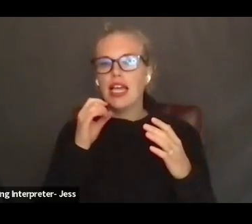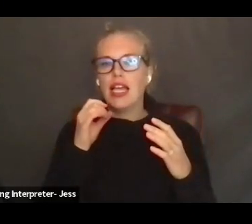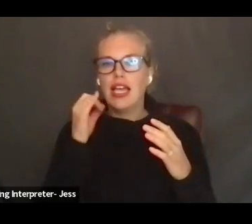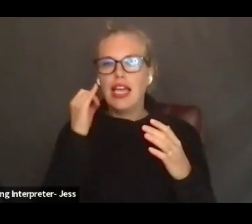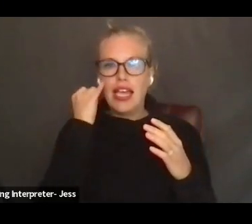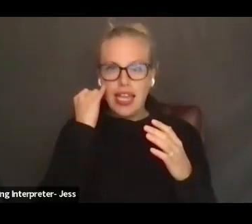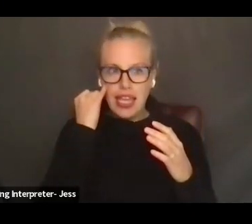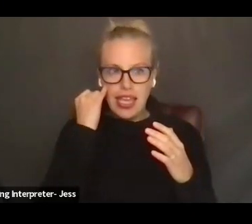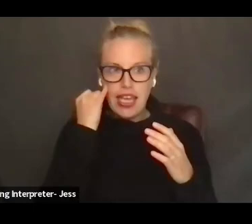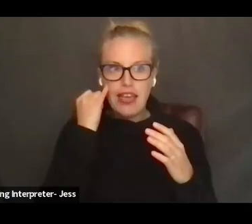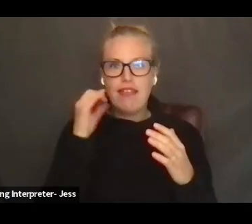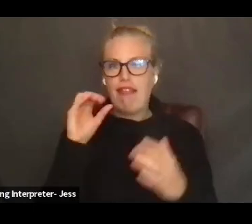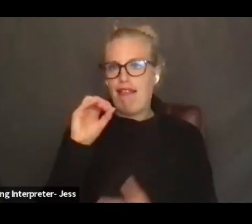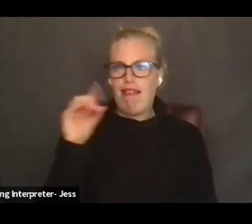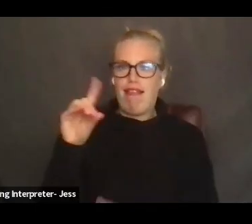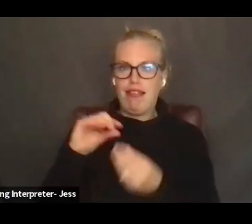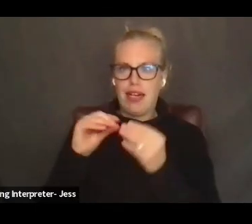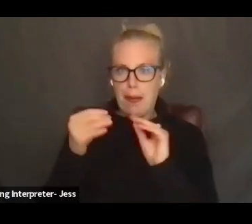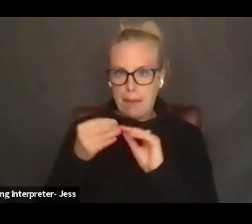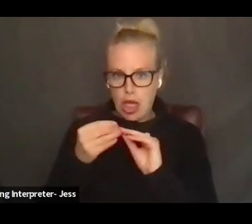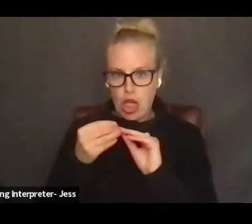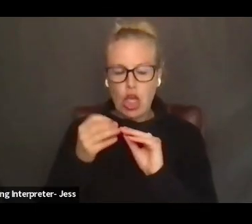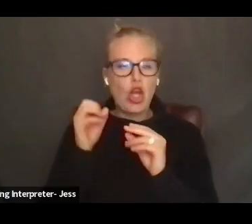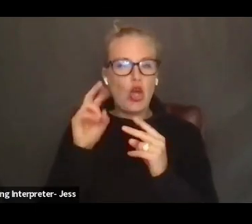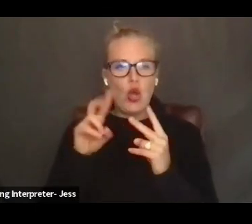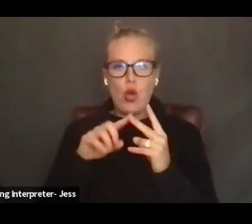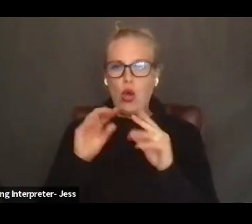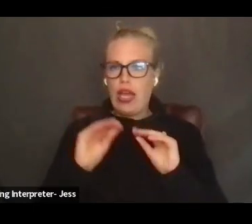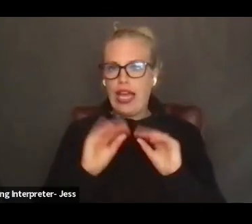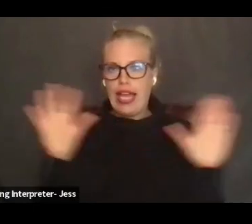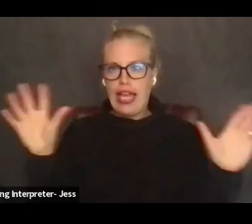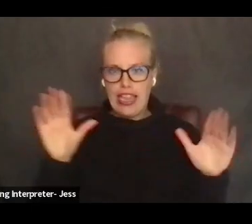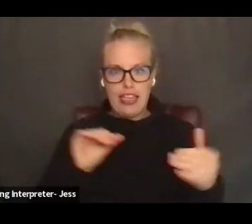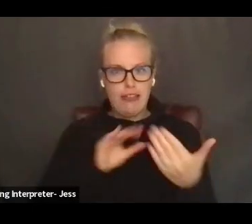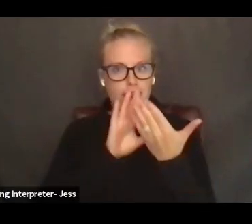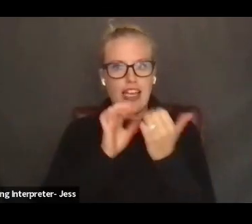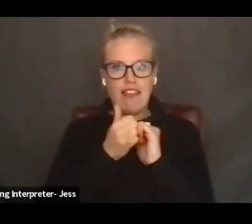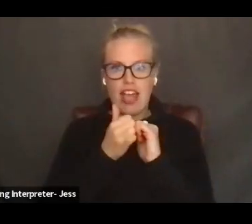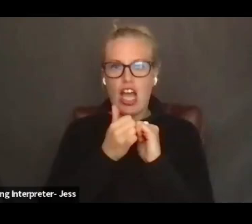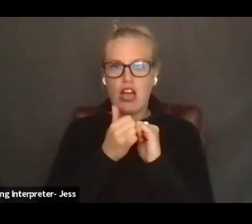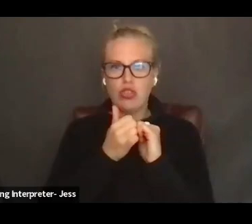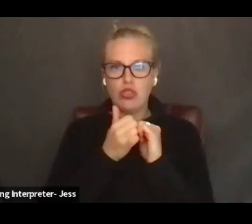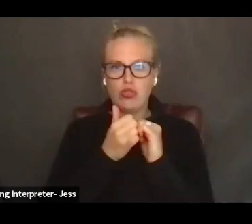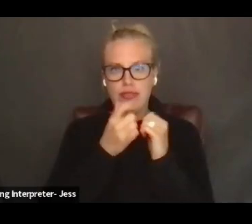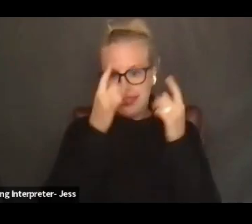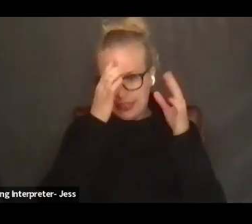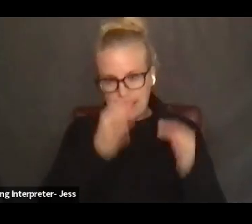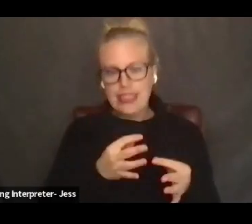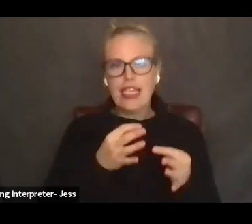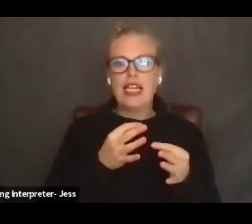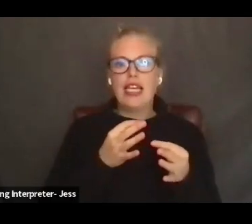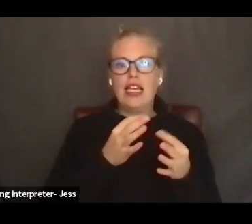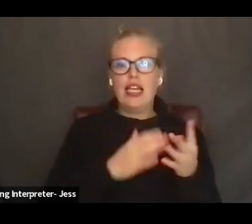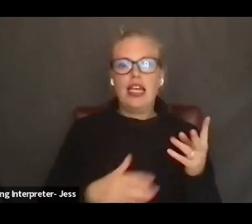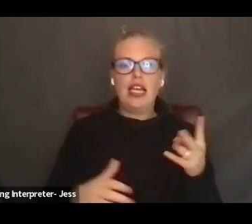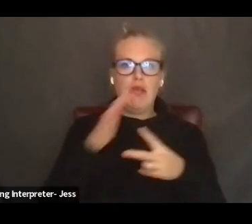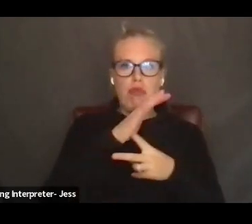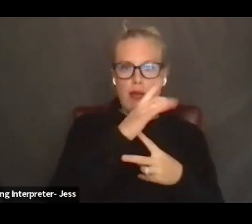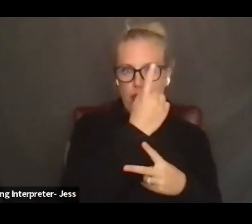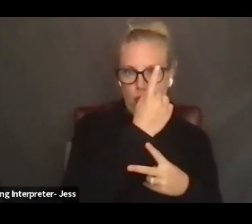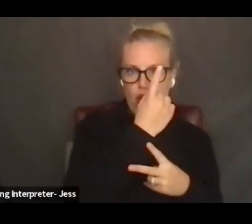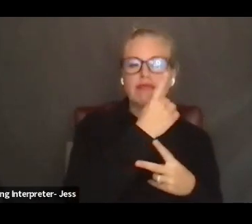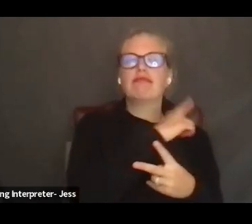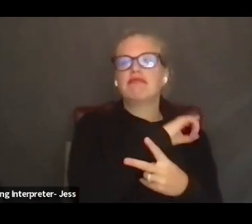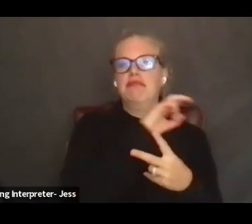of primary agents or a very clear mechanism of how to break a tie, or just do the primary healthcare agent and